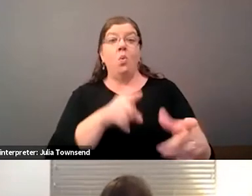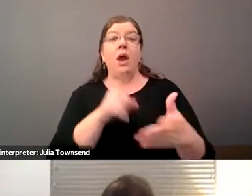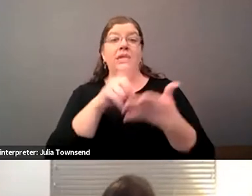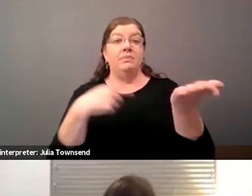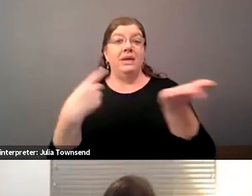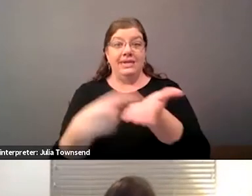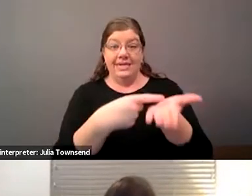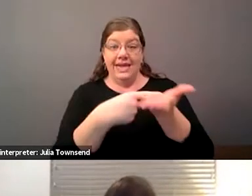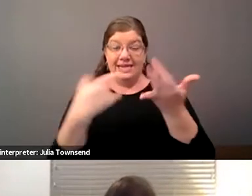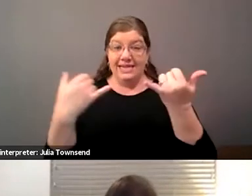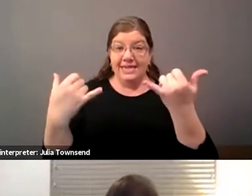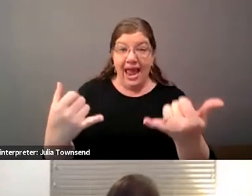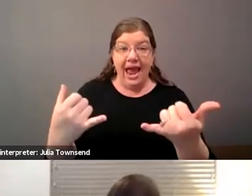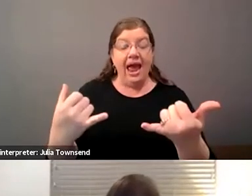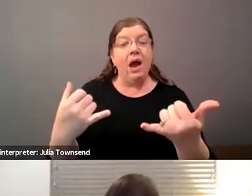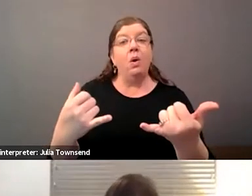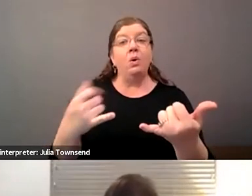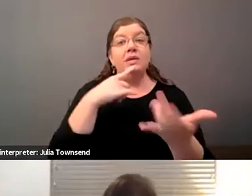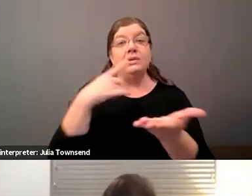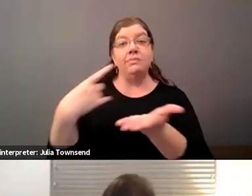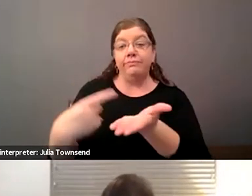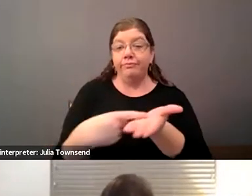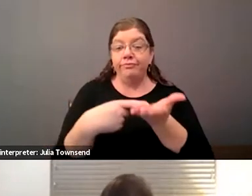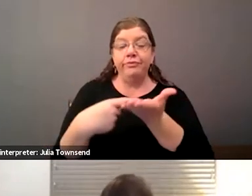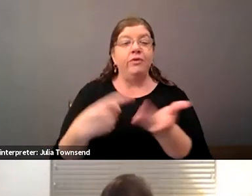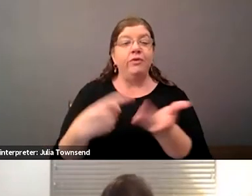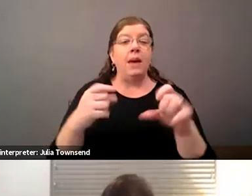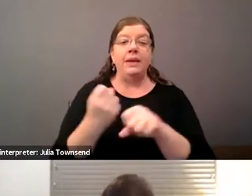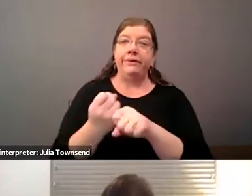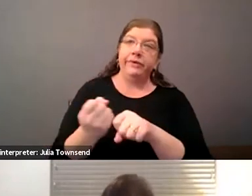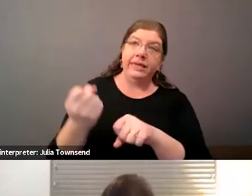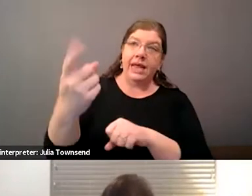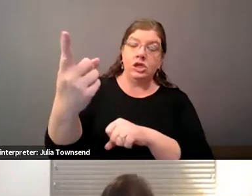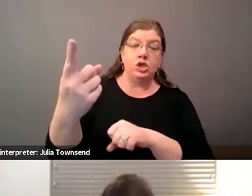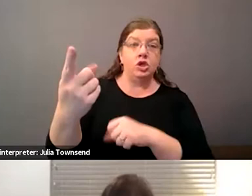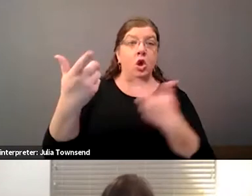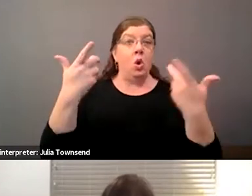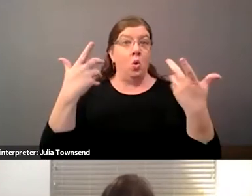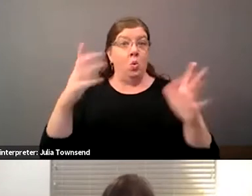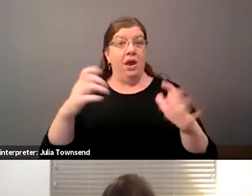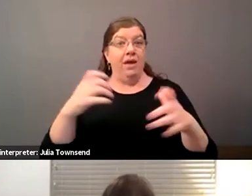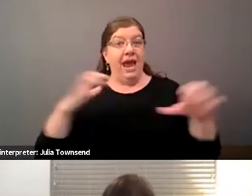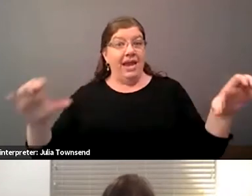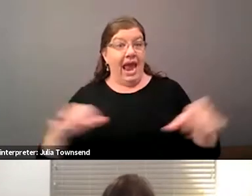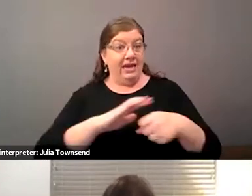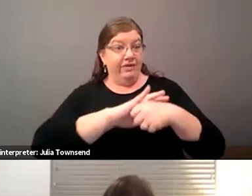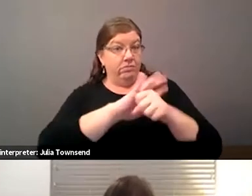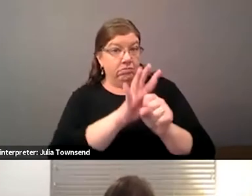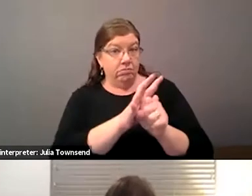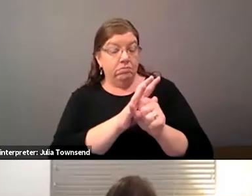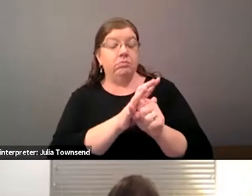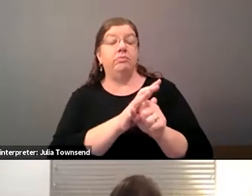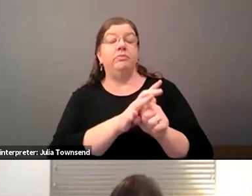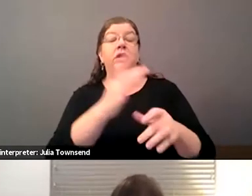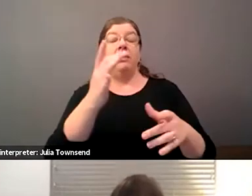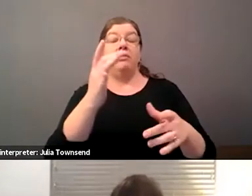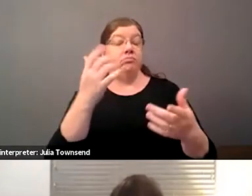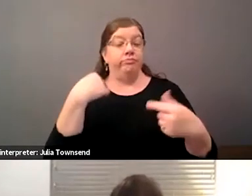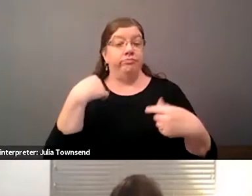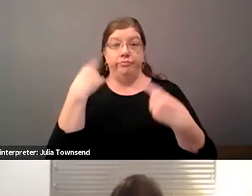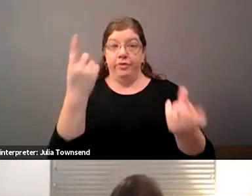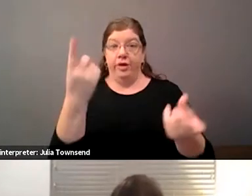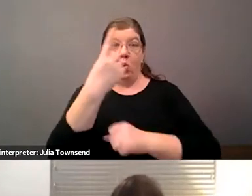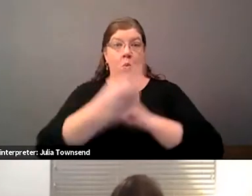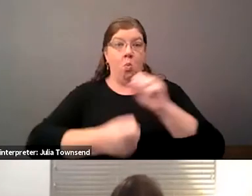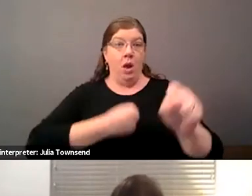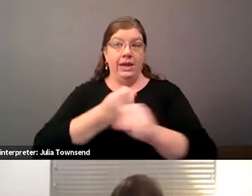discussed now is actually a discussion about next year we have had active coven 19 infections in the united states for almost